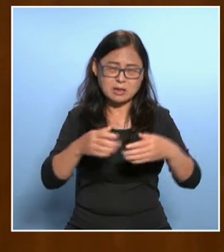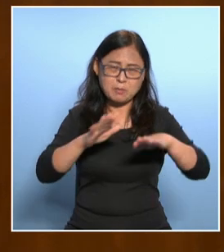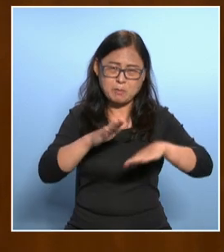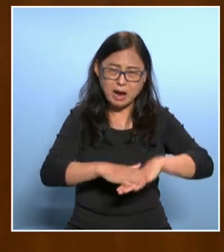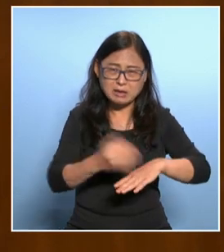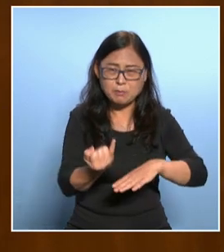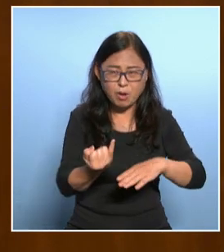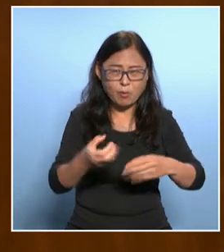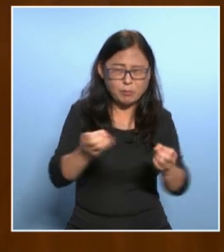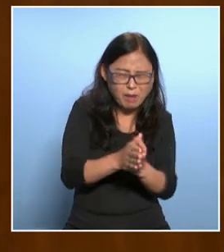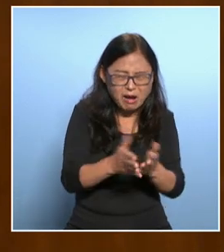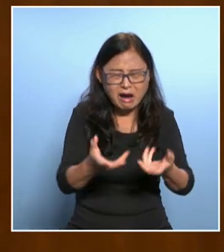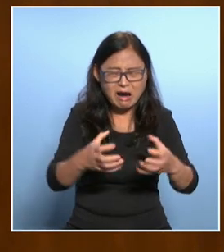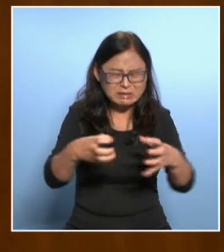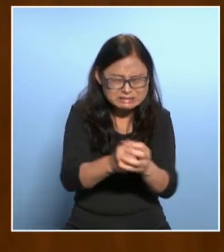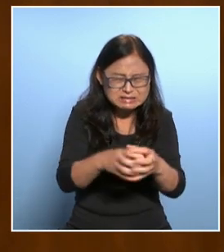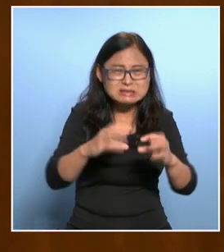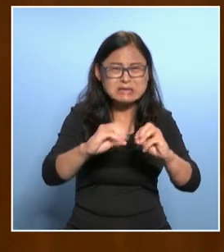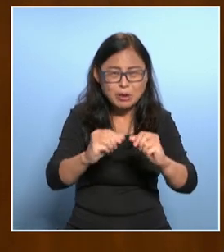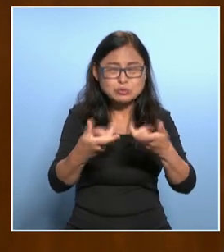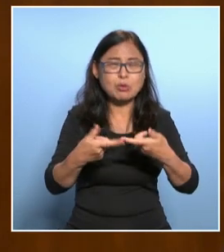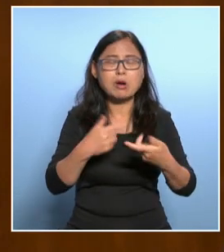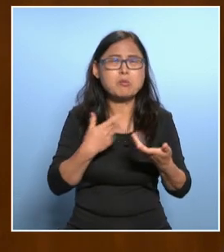centralized registry?